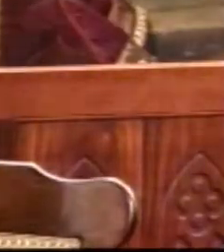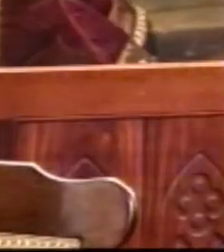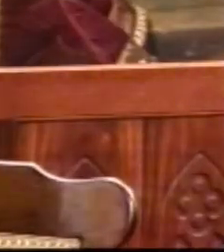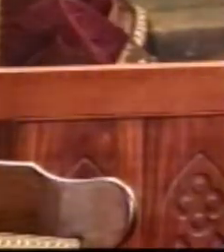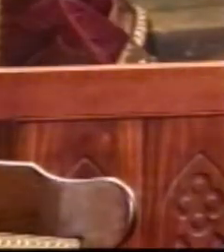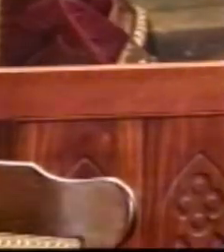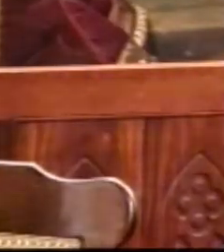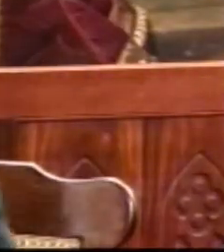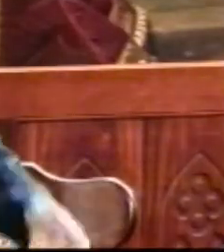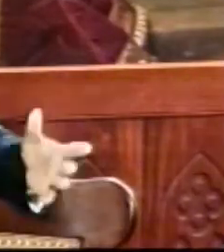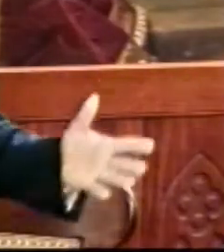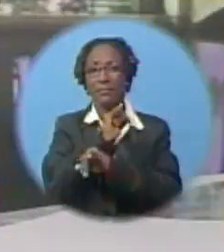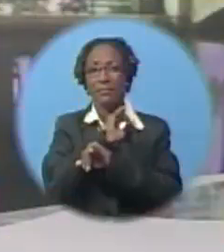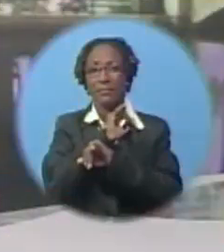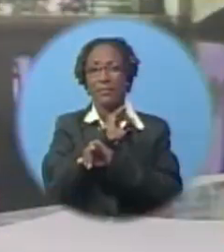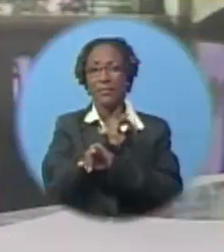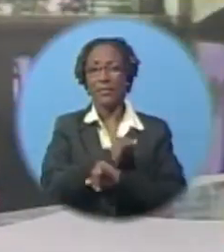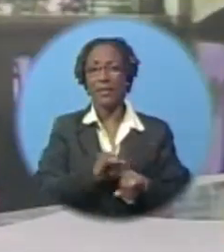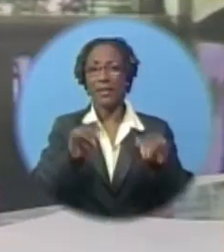those costs.